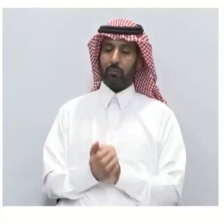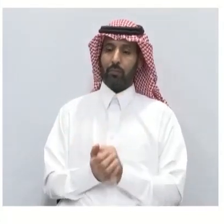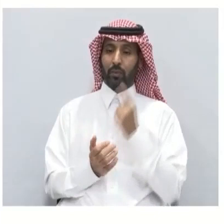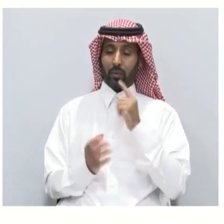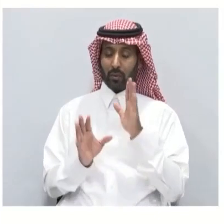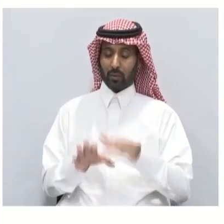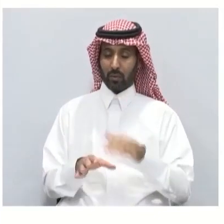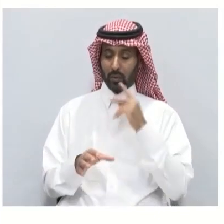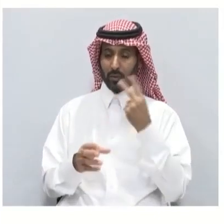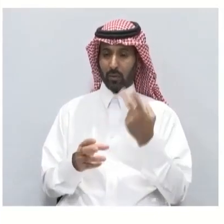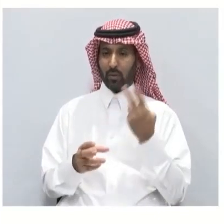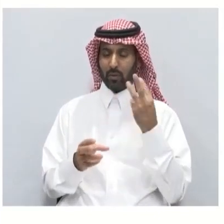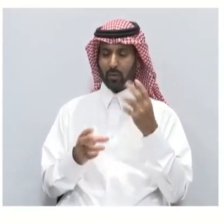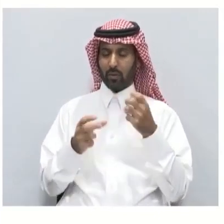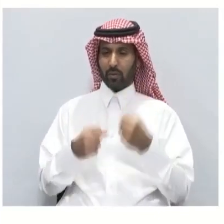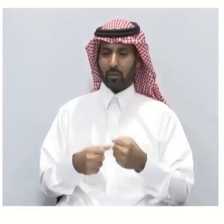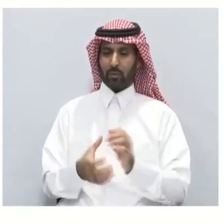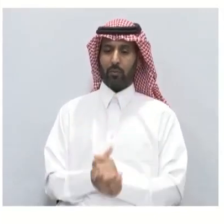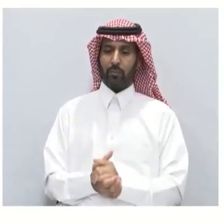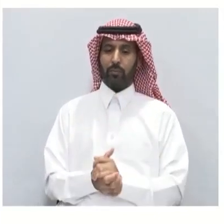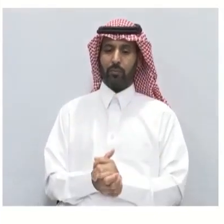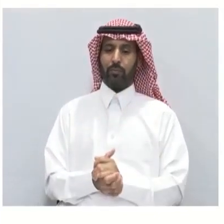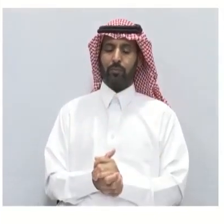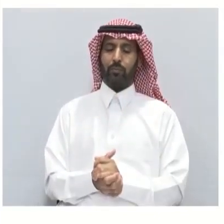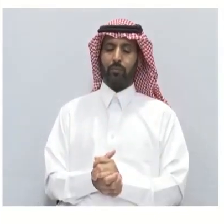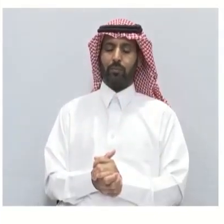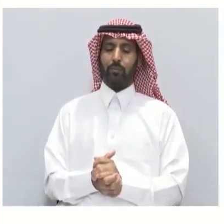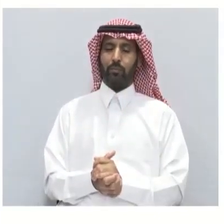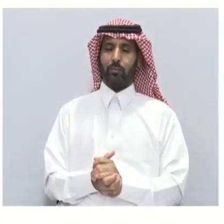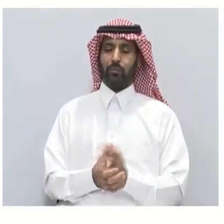of unauthorized use of a credit card.